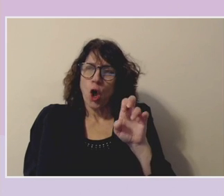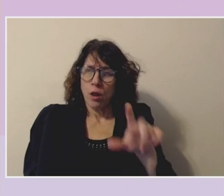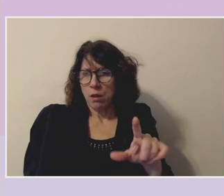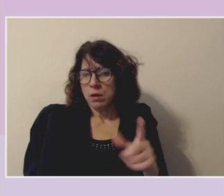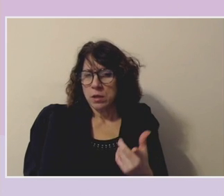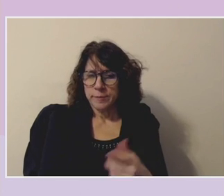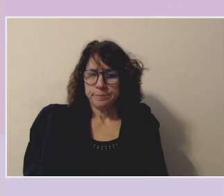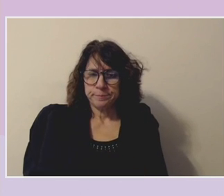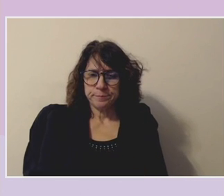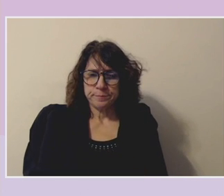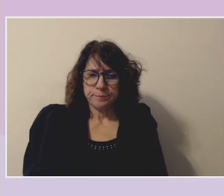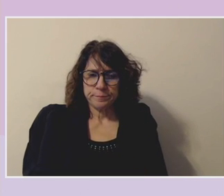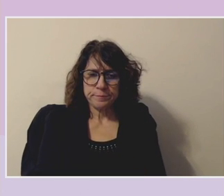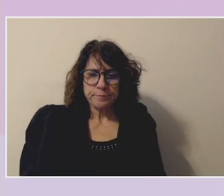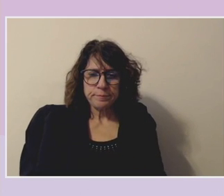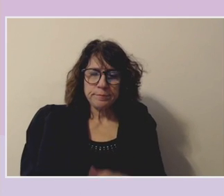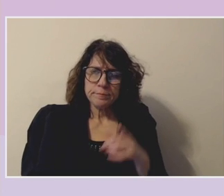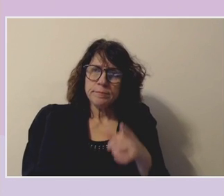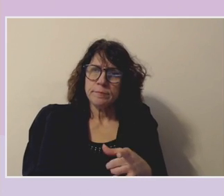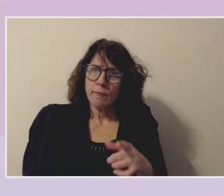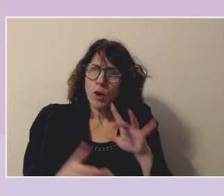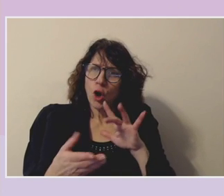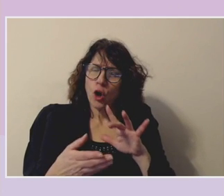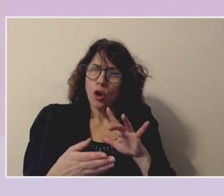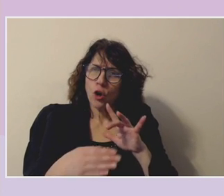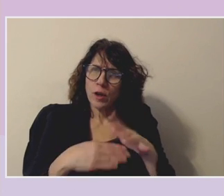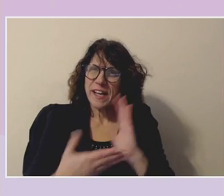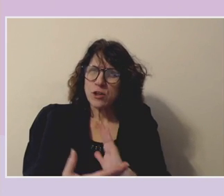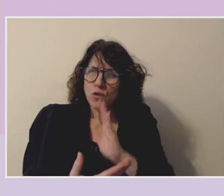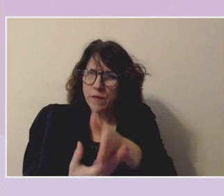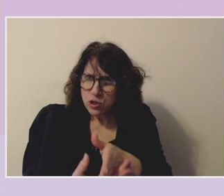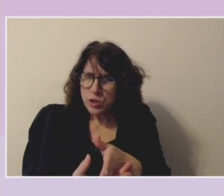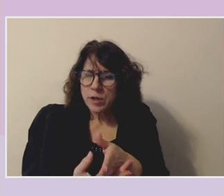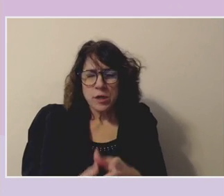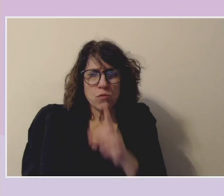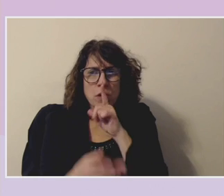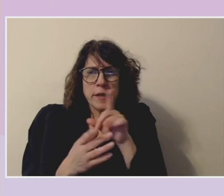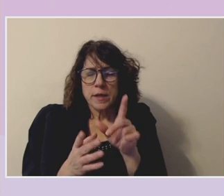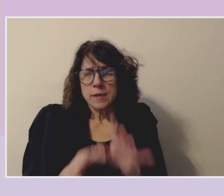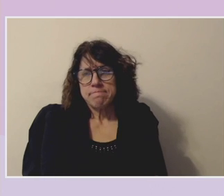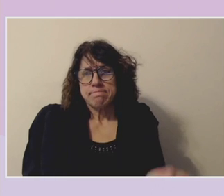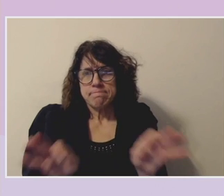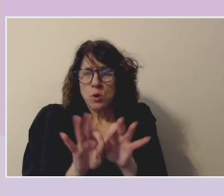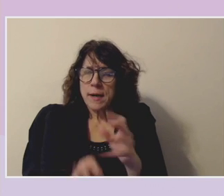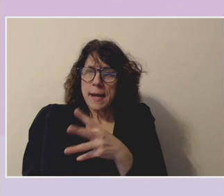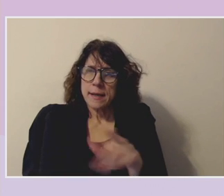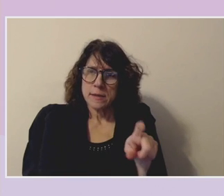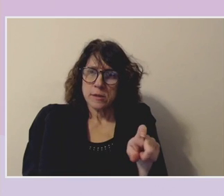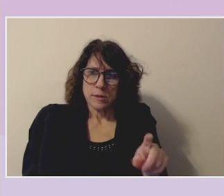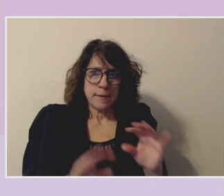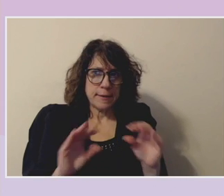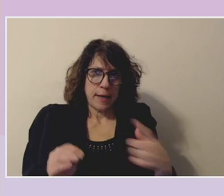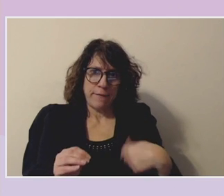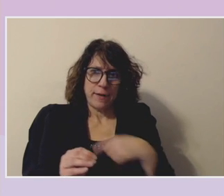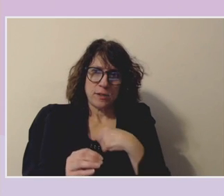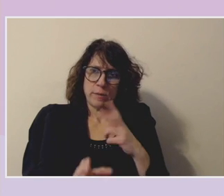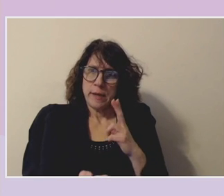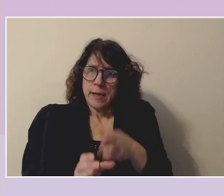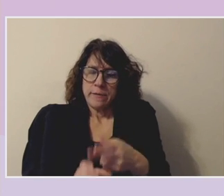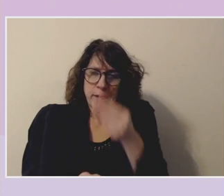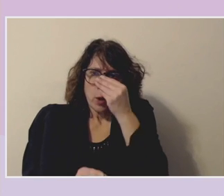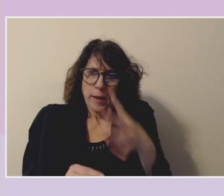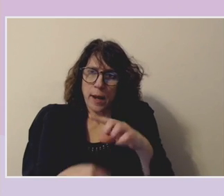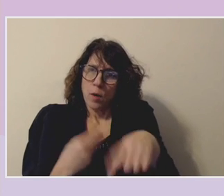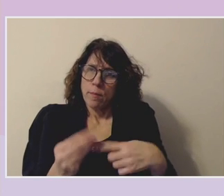early intervention, prevention is incredibly important, incredibly necessary. None of us would be on this call if we didn't care about young people.